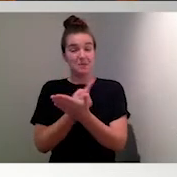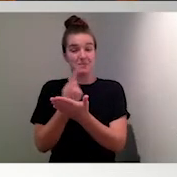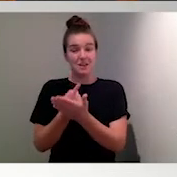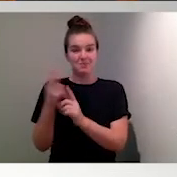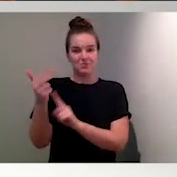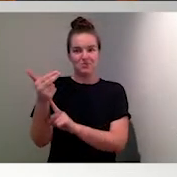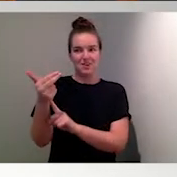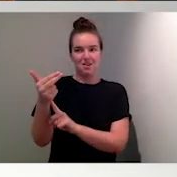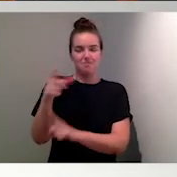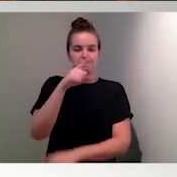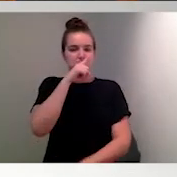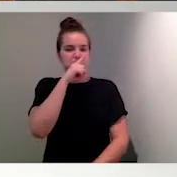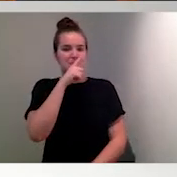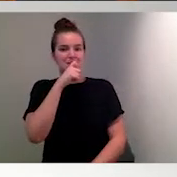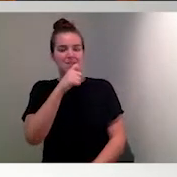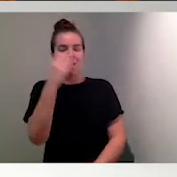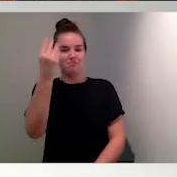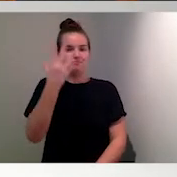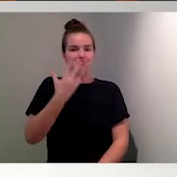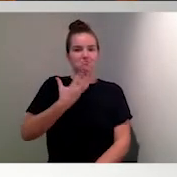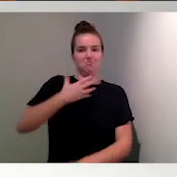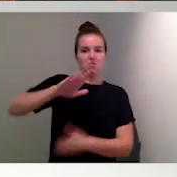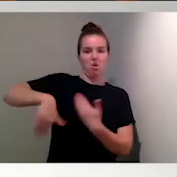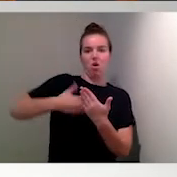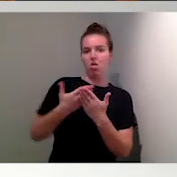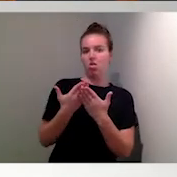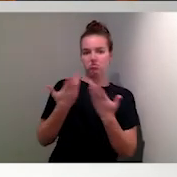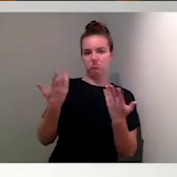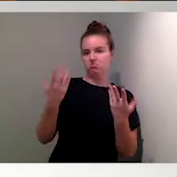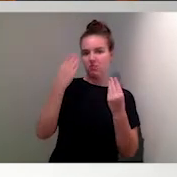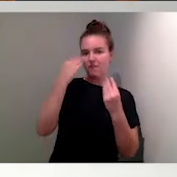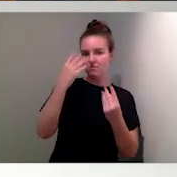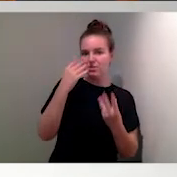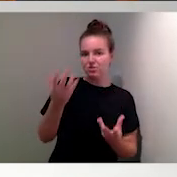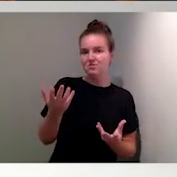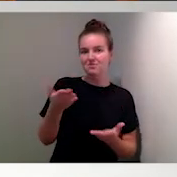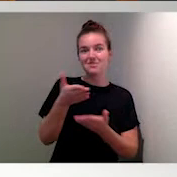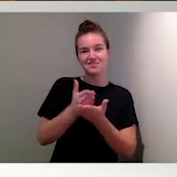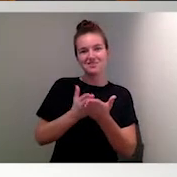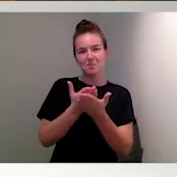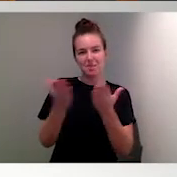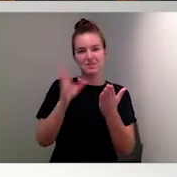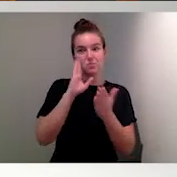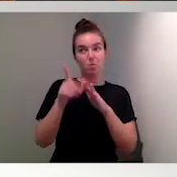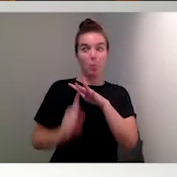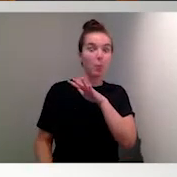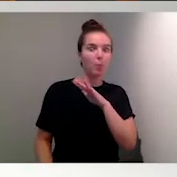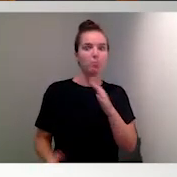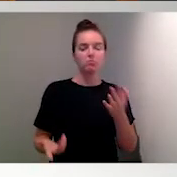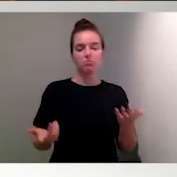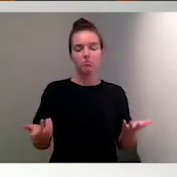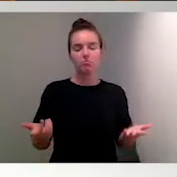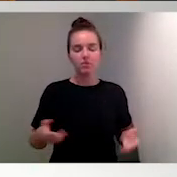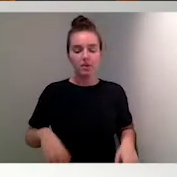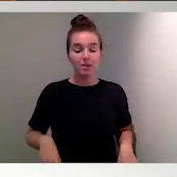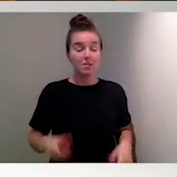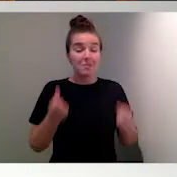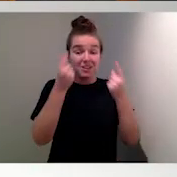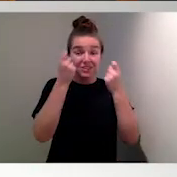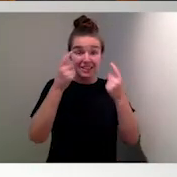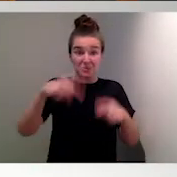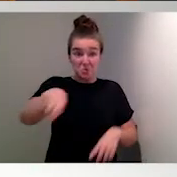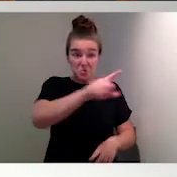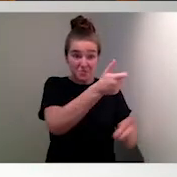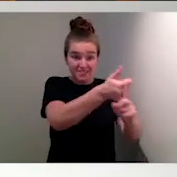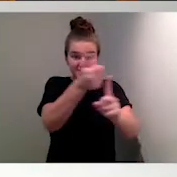are things that do fall in the cracks. But if you're not speaking up, if you're not